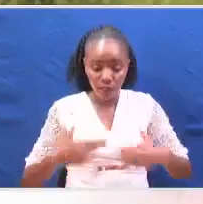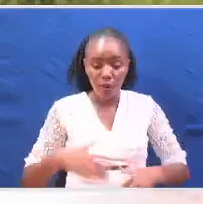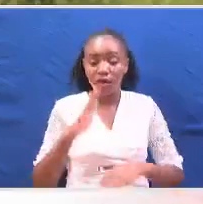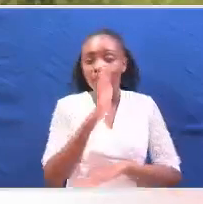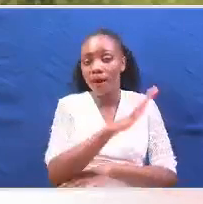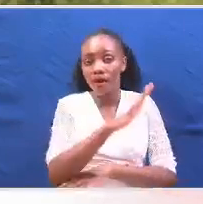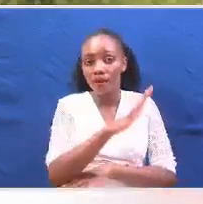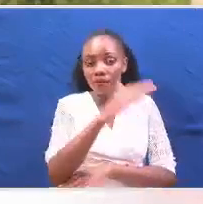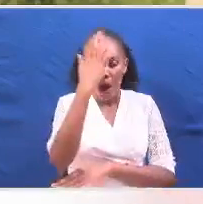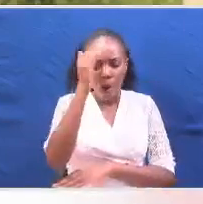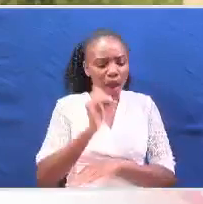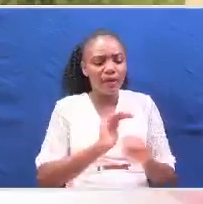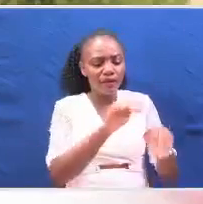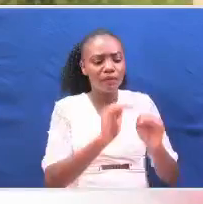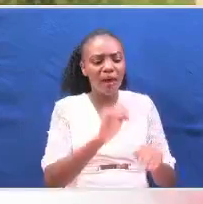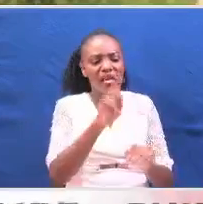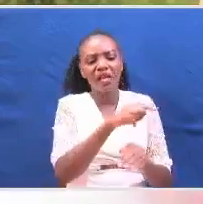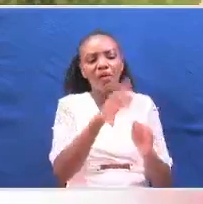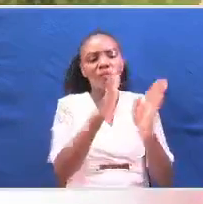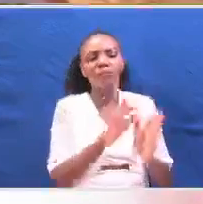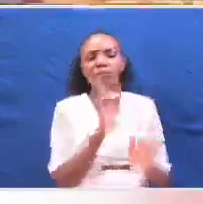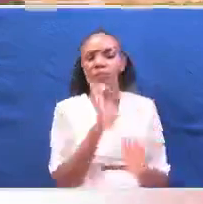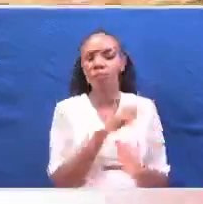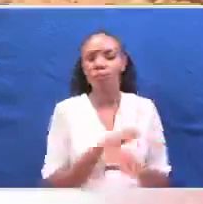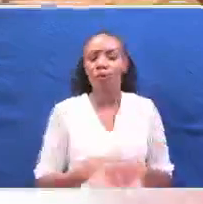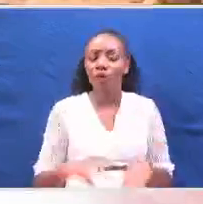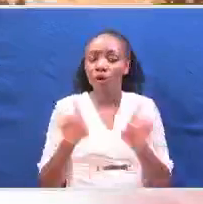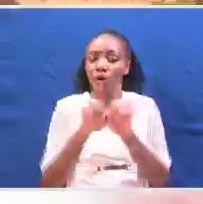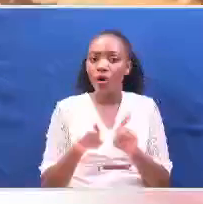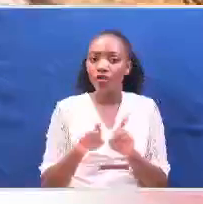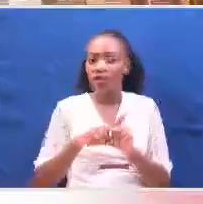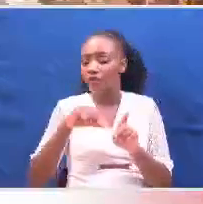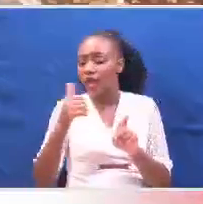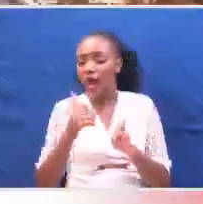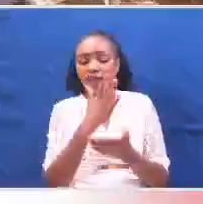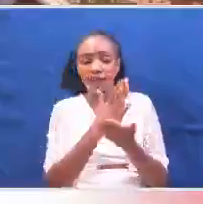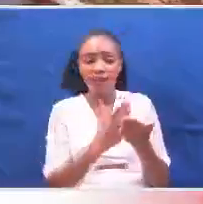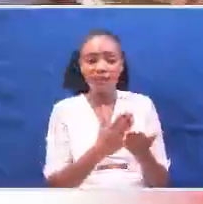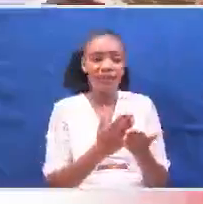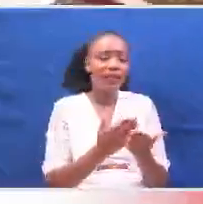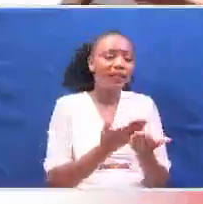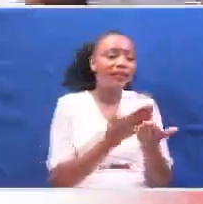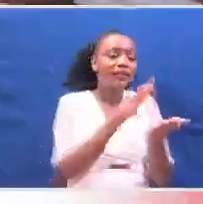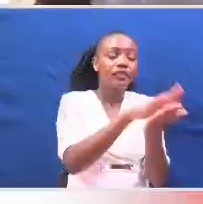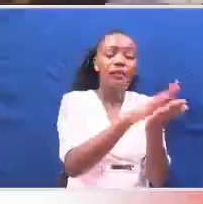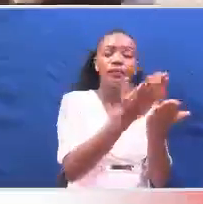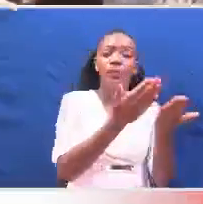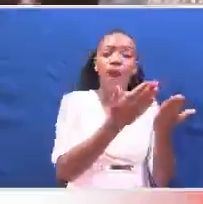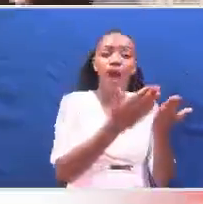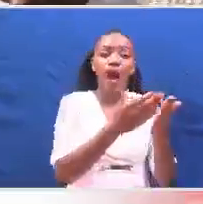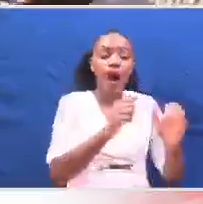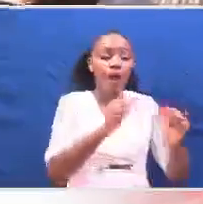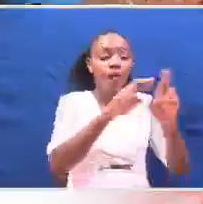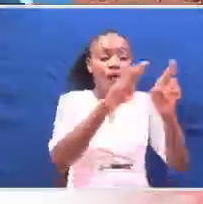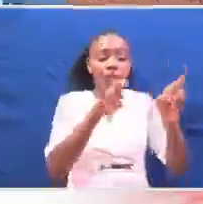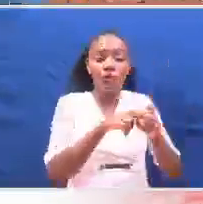mwili ambao ulikuwa umezikwa haukuwa kufufua. Wow. The remains of the deceased has been taken to Busia Referral